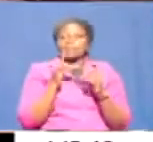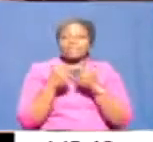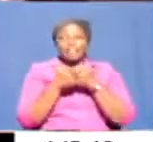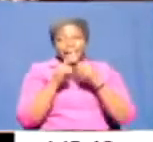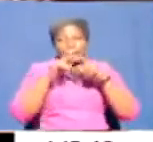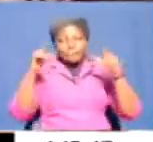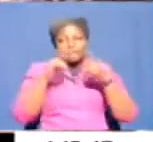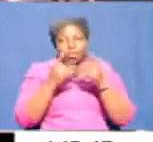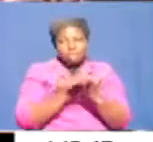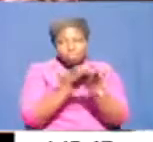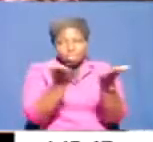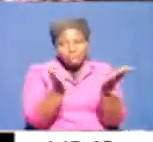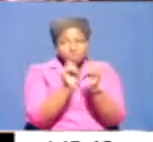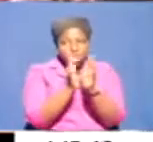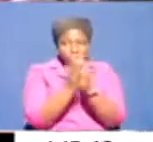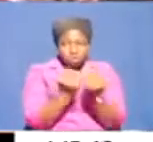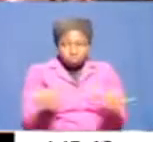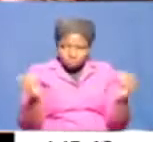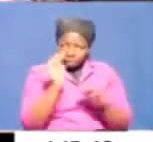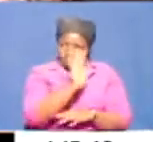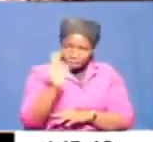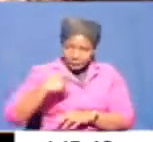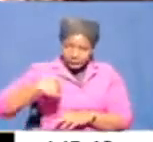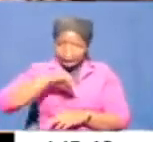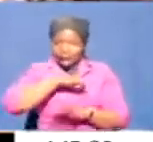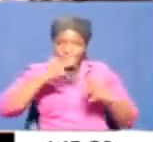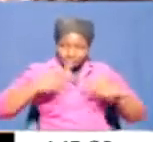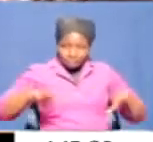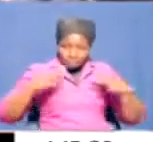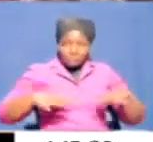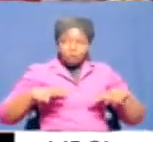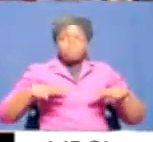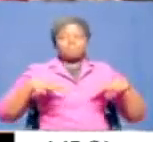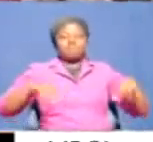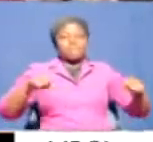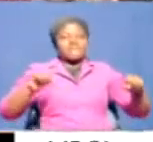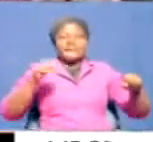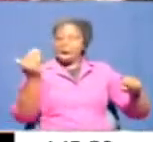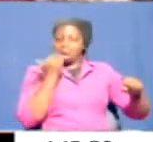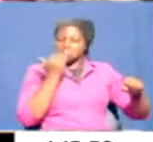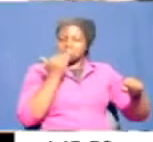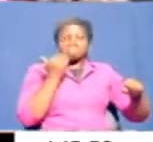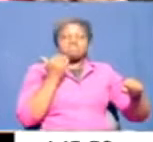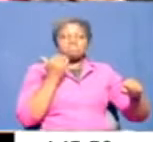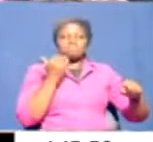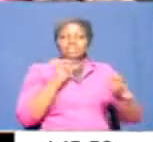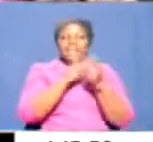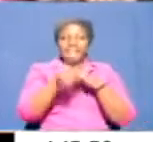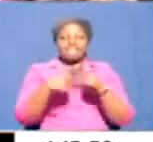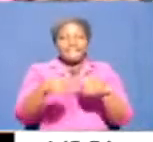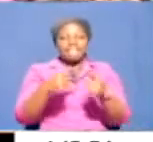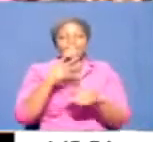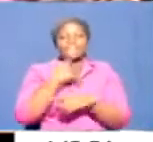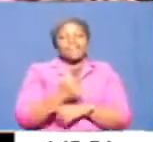children. Sisi watu kama watu wa pikipiki tunaitishwa 500 bila change. Hakuna change hata kidogo. Lakini vumbi iko na